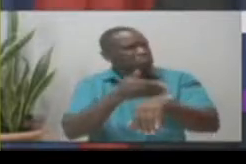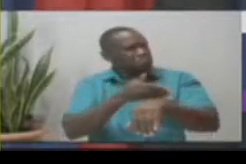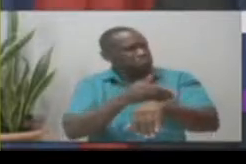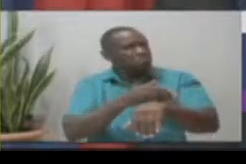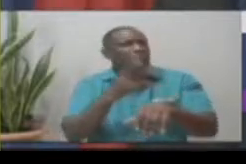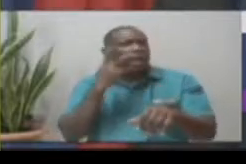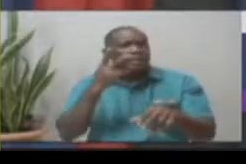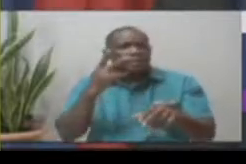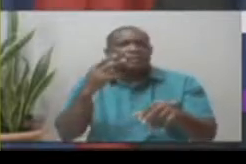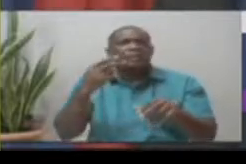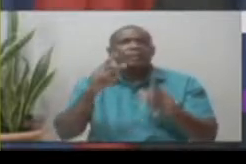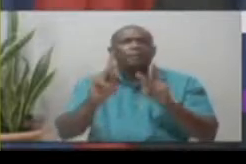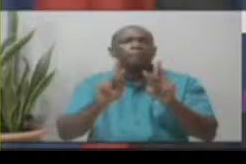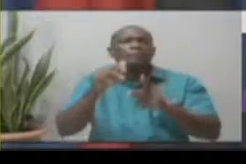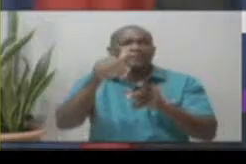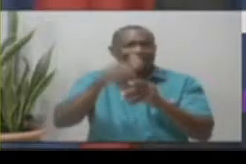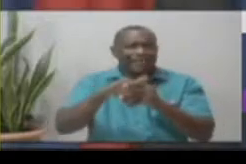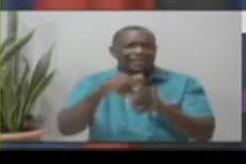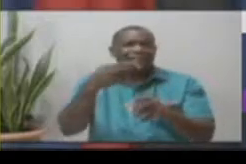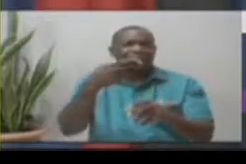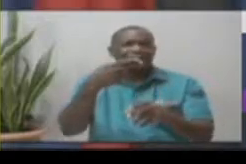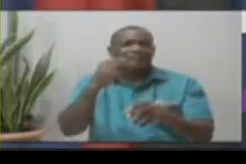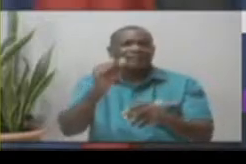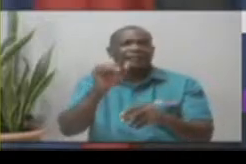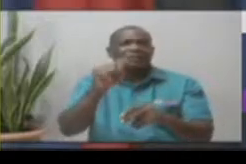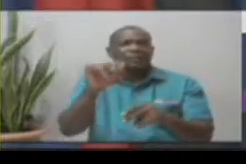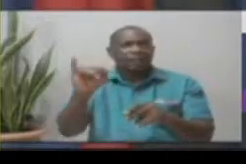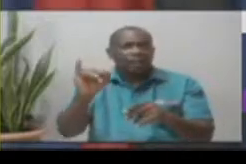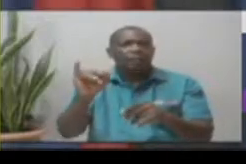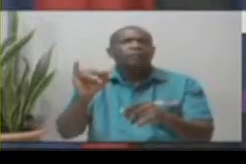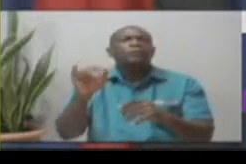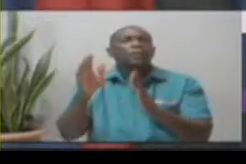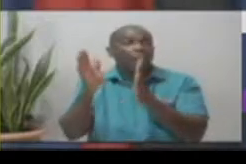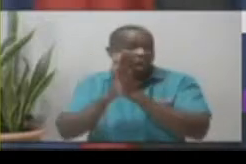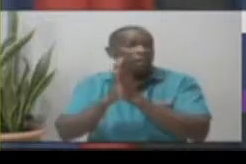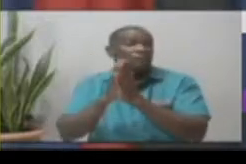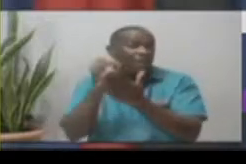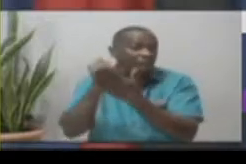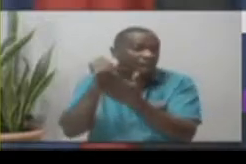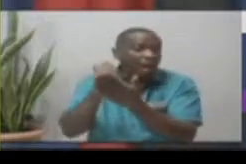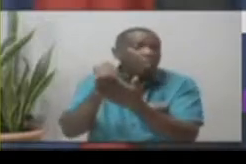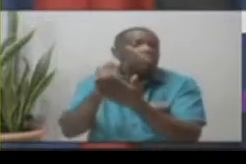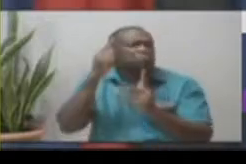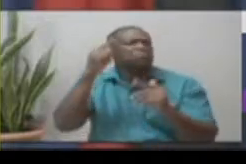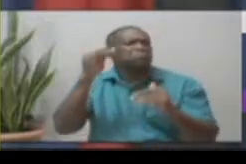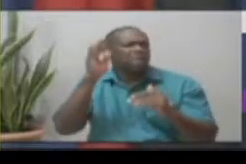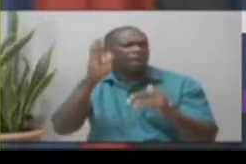asked for help, and I expect that they'll be getting that help.